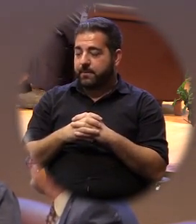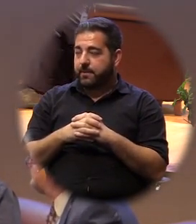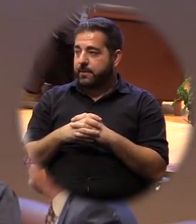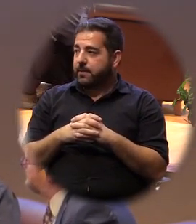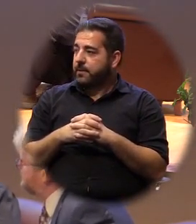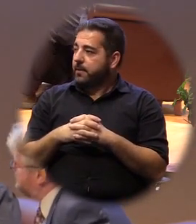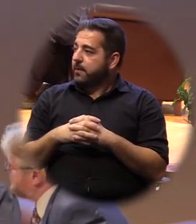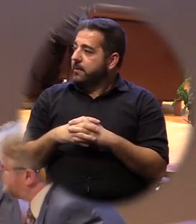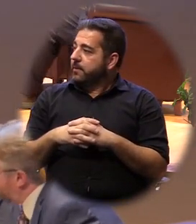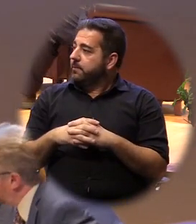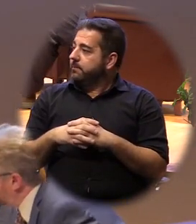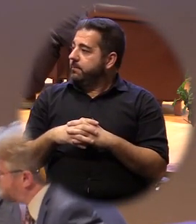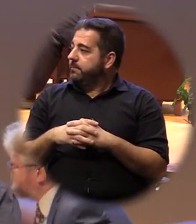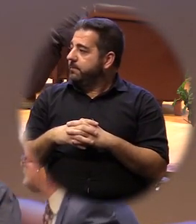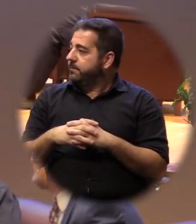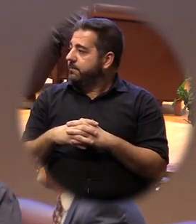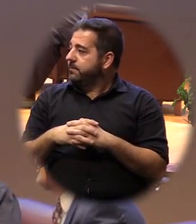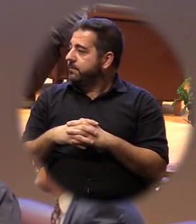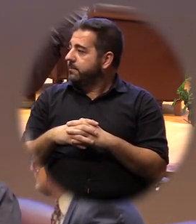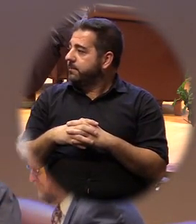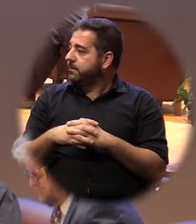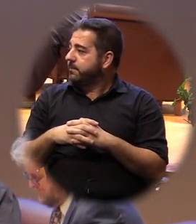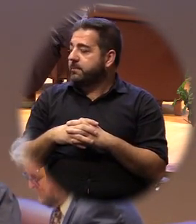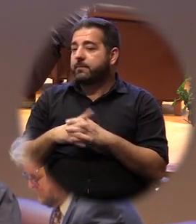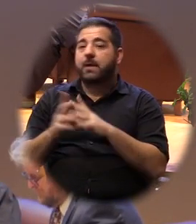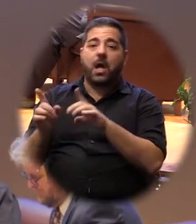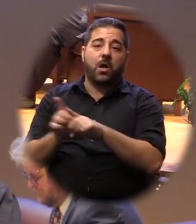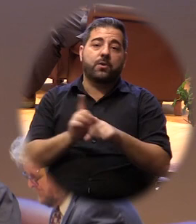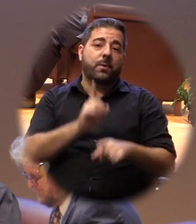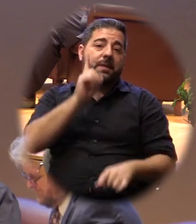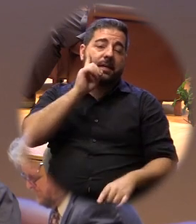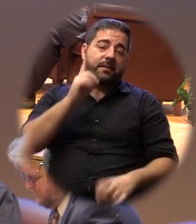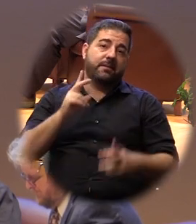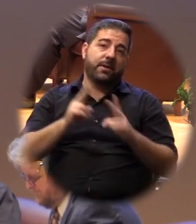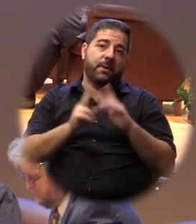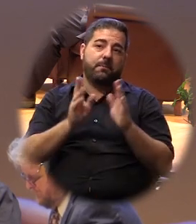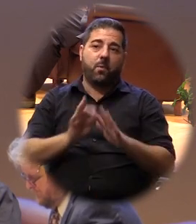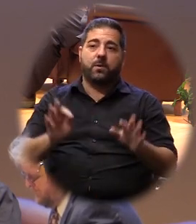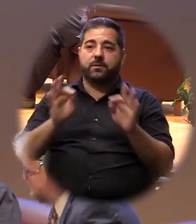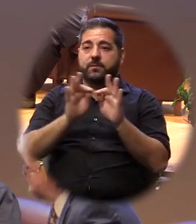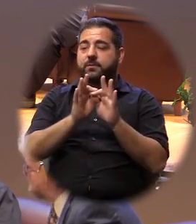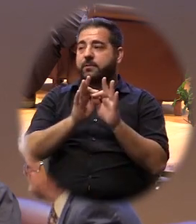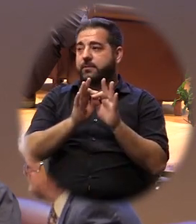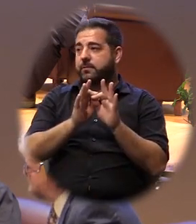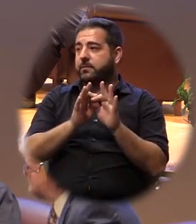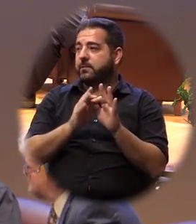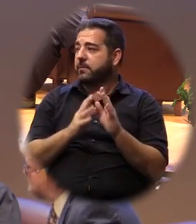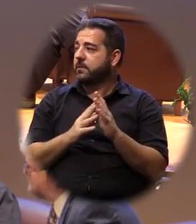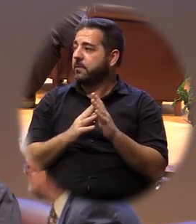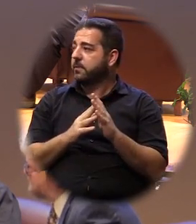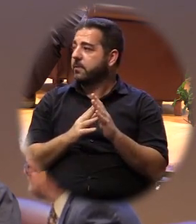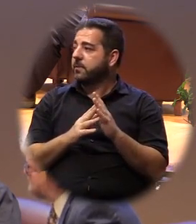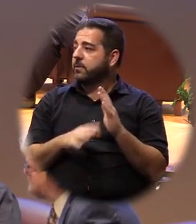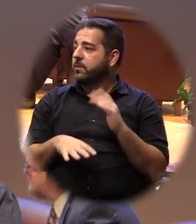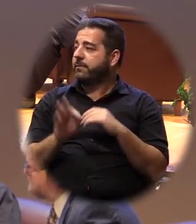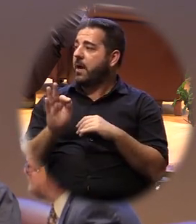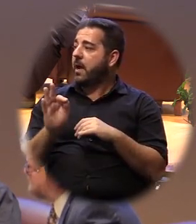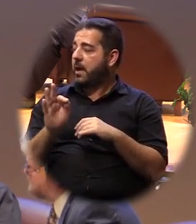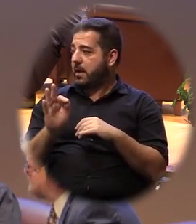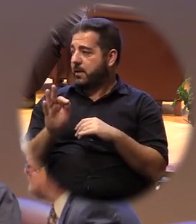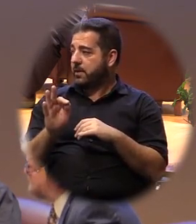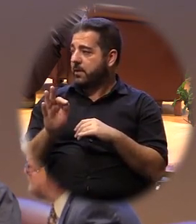um yeah I I also think it's important to uh to find out